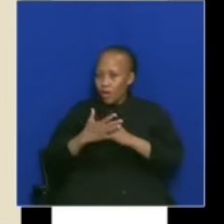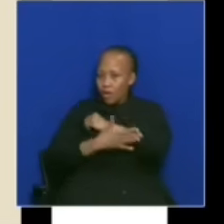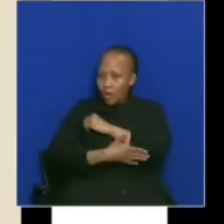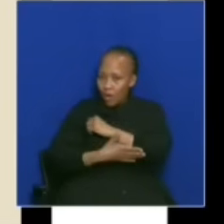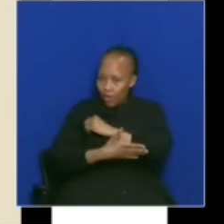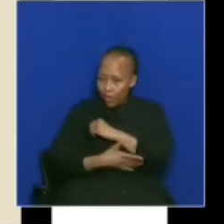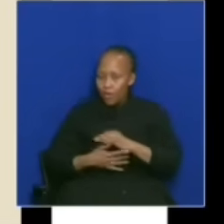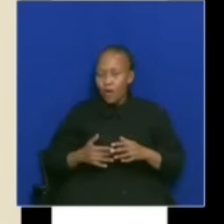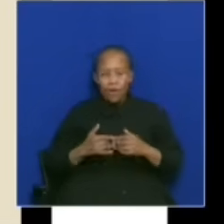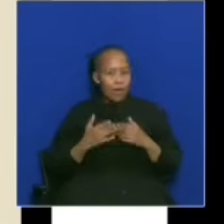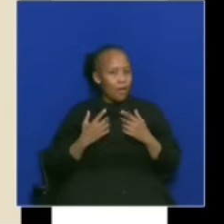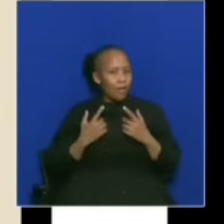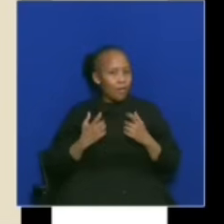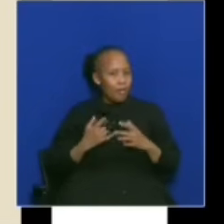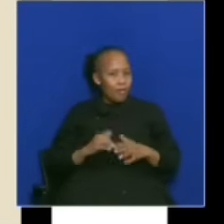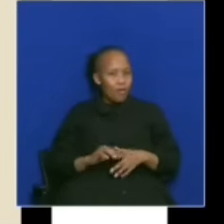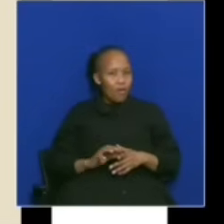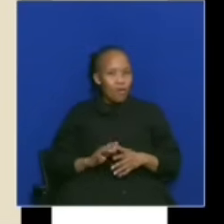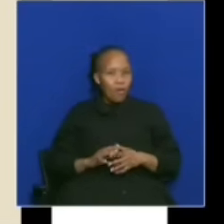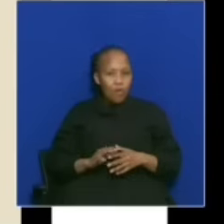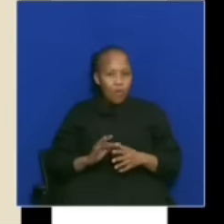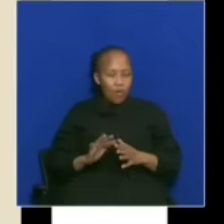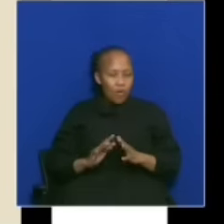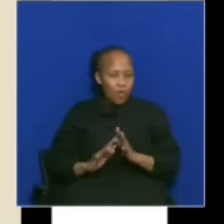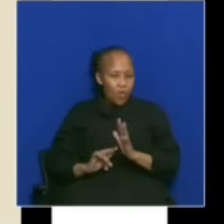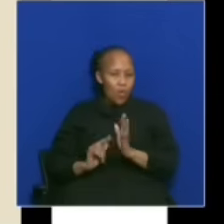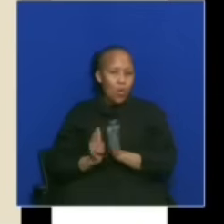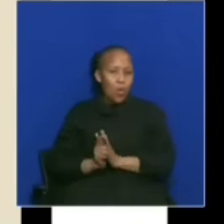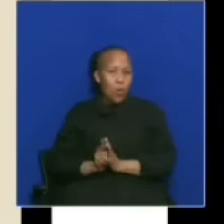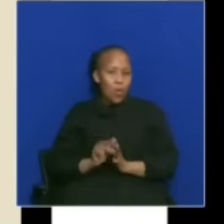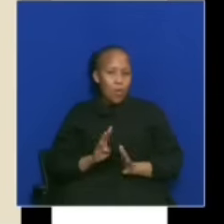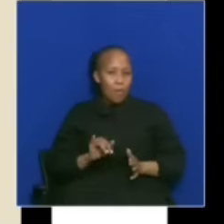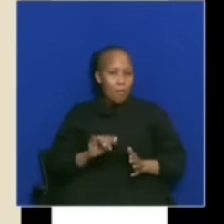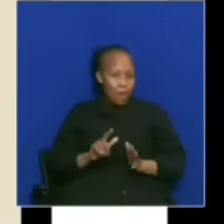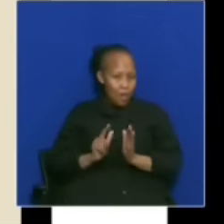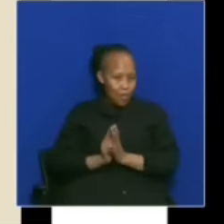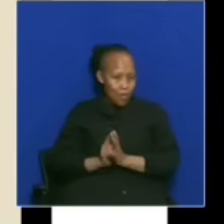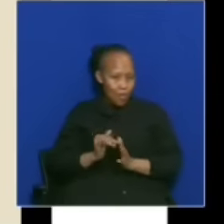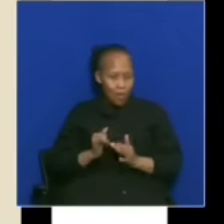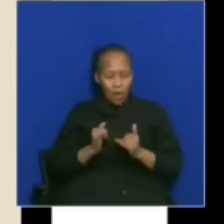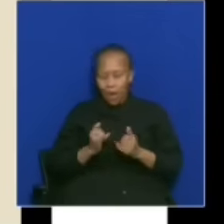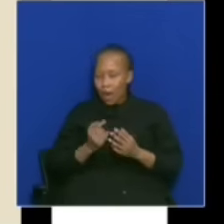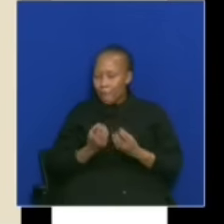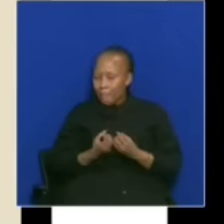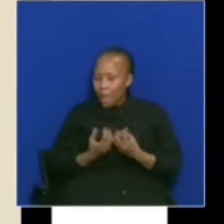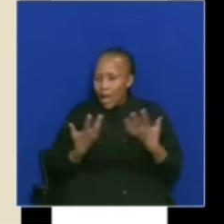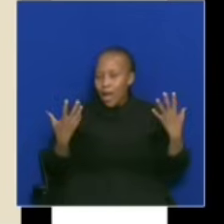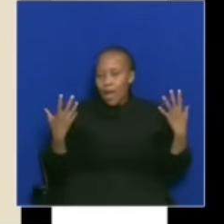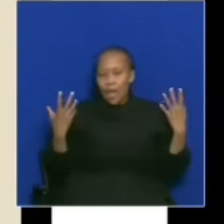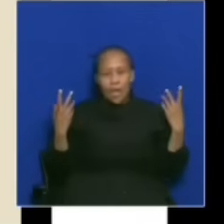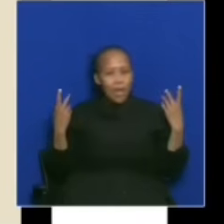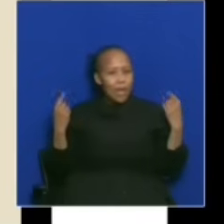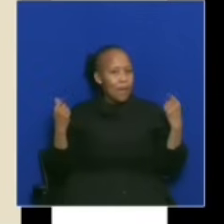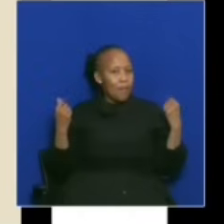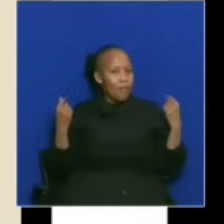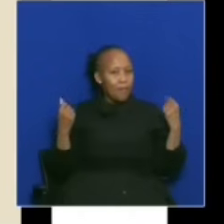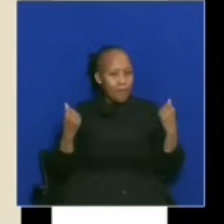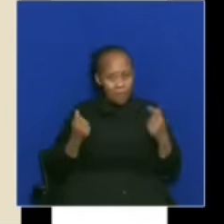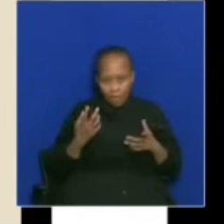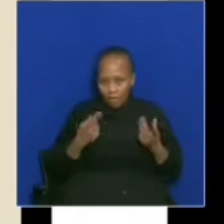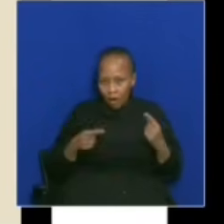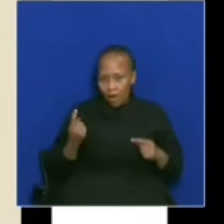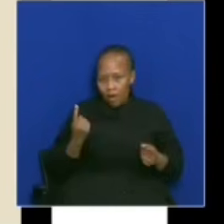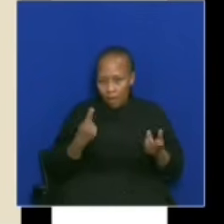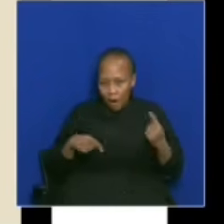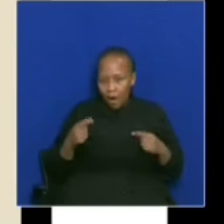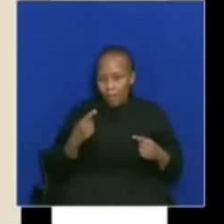laws, criminals are being allowed to loot the nation of billions of rands by making and selling tax-evading cigarettes, warns Yusuf